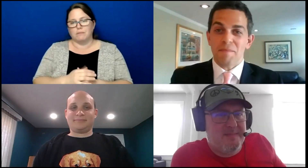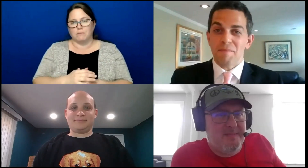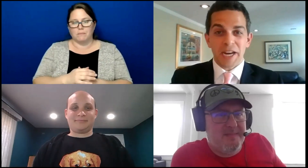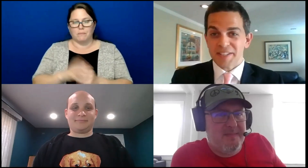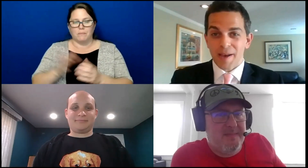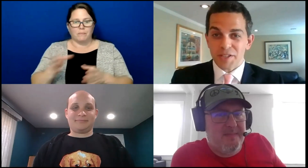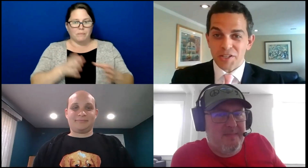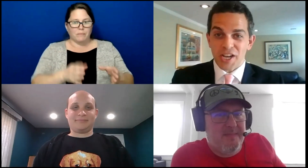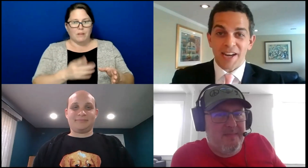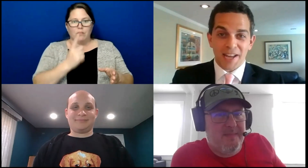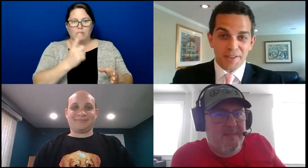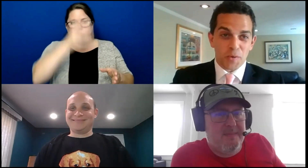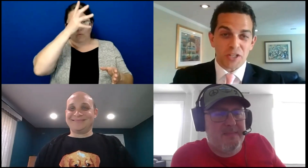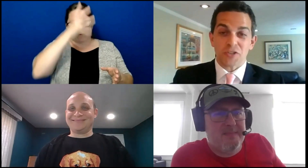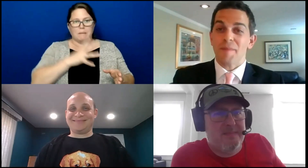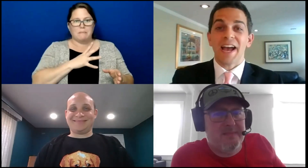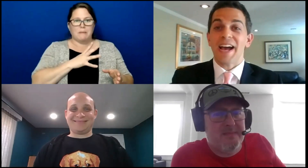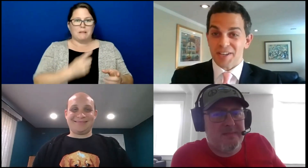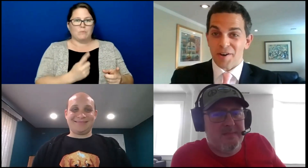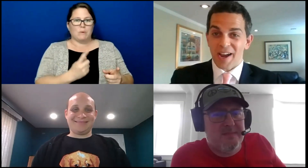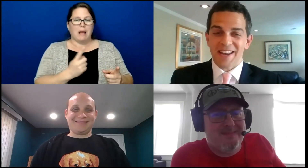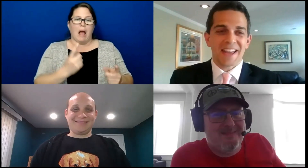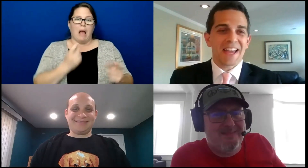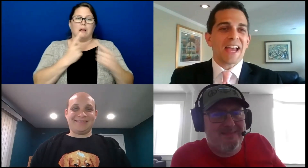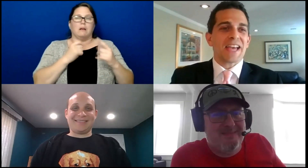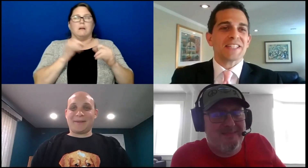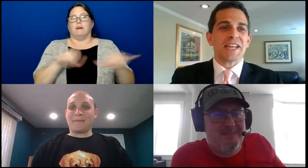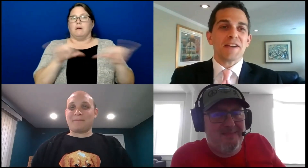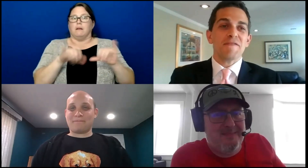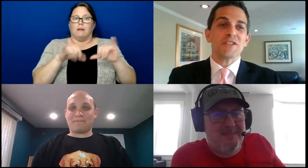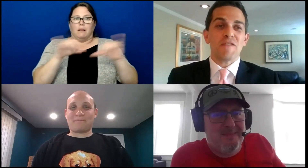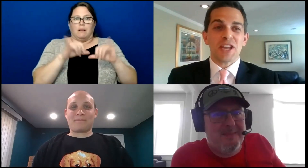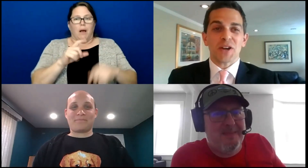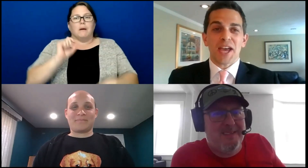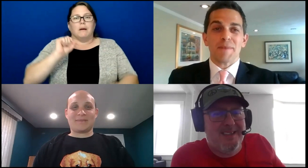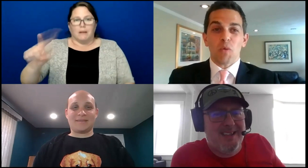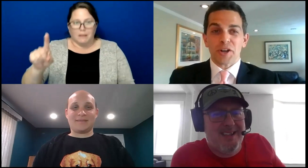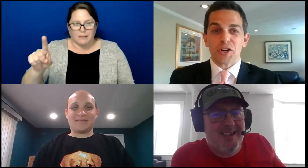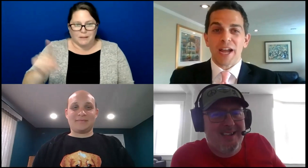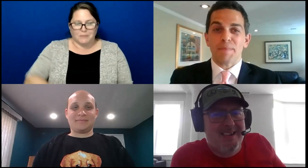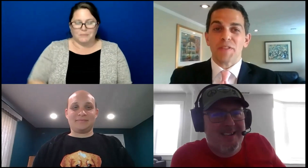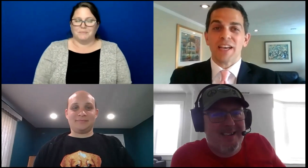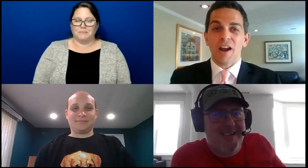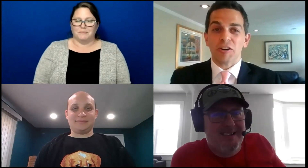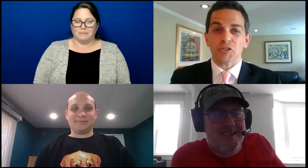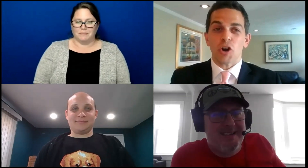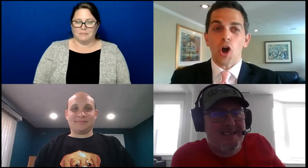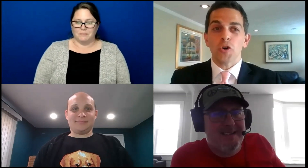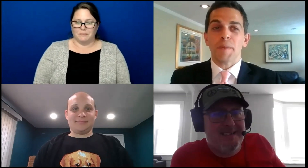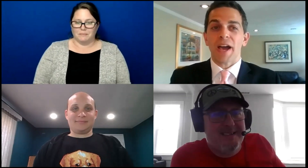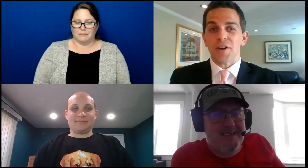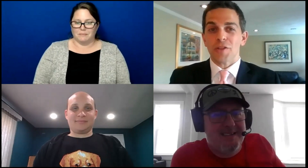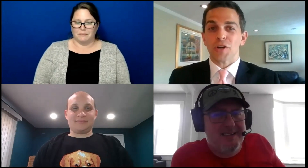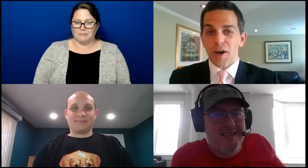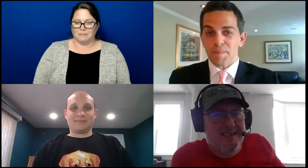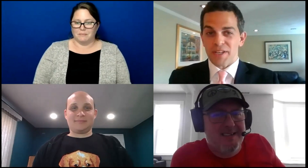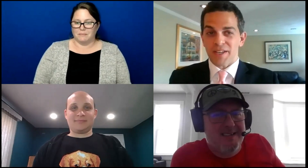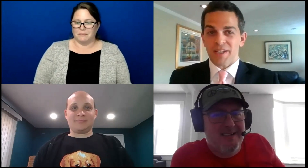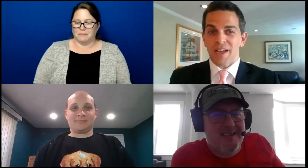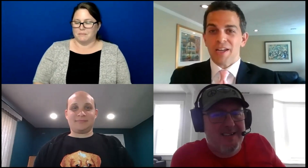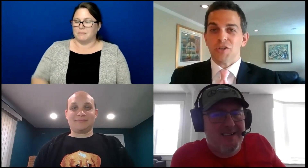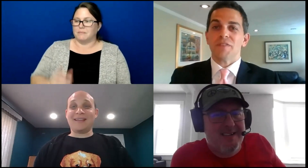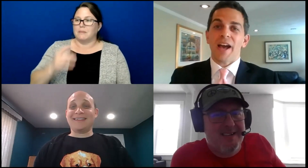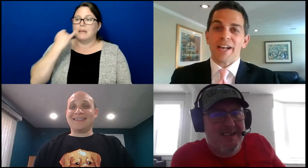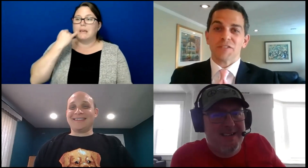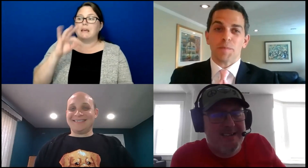this question many times in the chat and in the question, so I'm going to ask it. All right. He said, if there's a video game you want to create, but the characters are owned by another